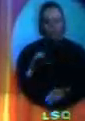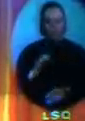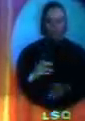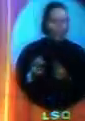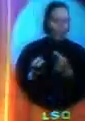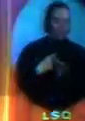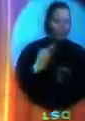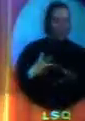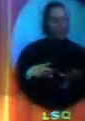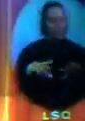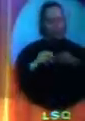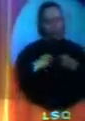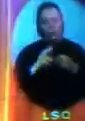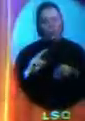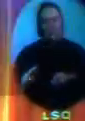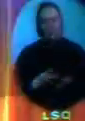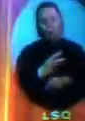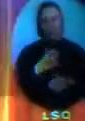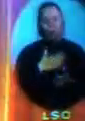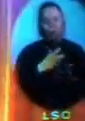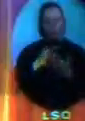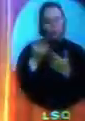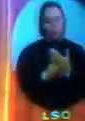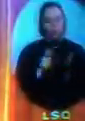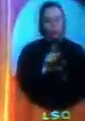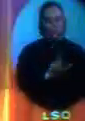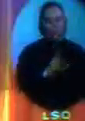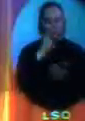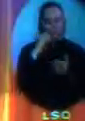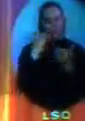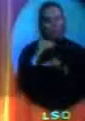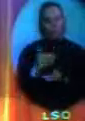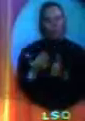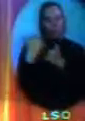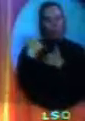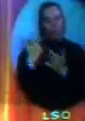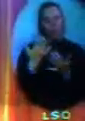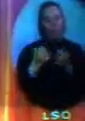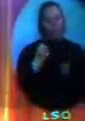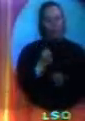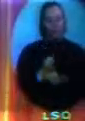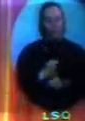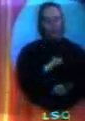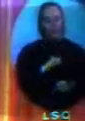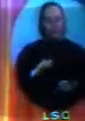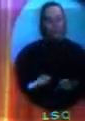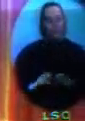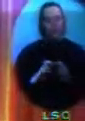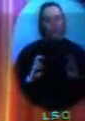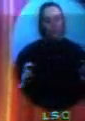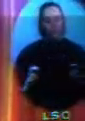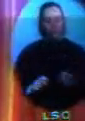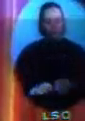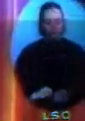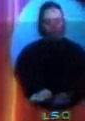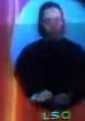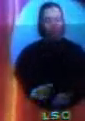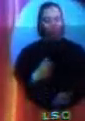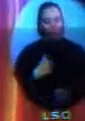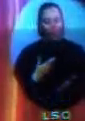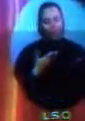Conservative government Senate terms limits bill. Time and again, our government has reintroduced legislation to make Canada's Senate